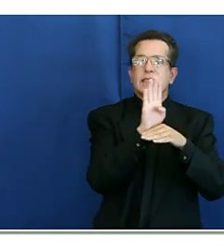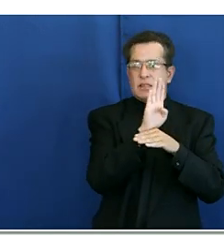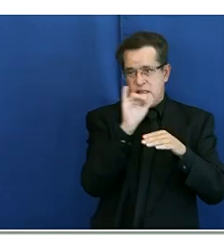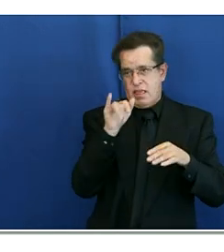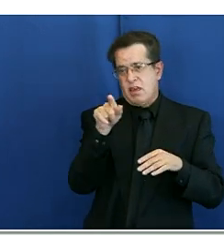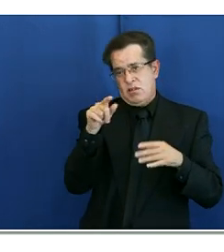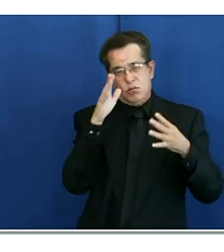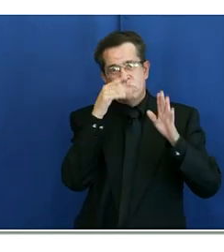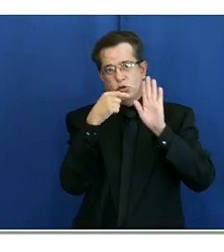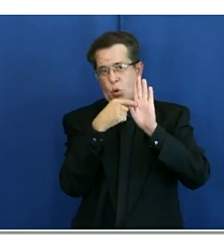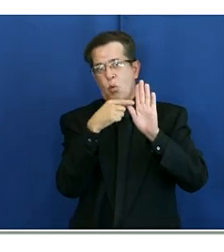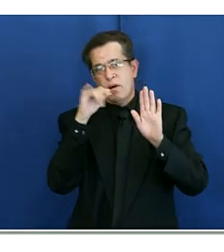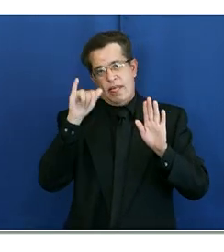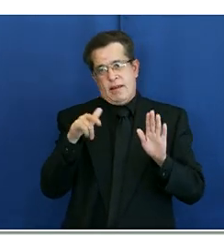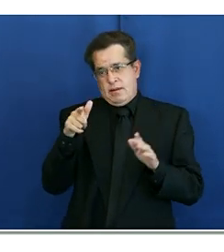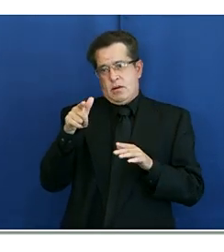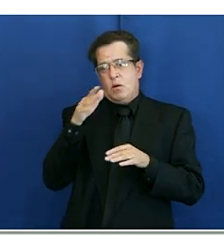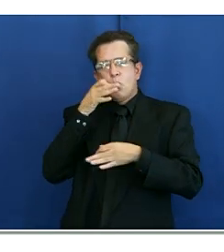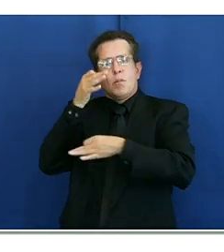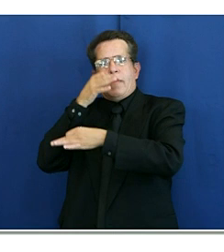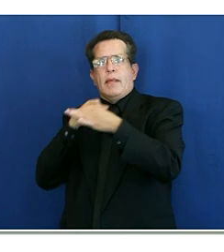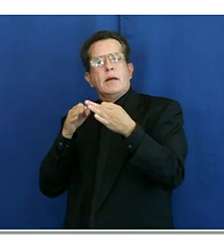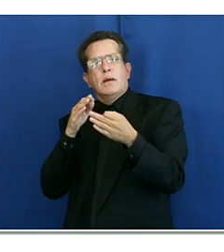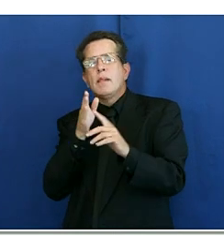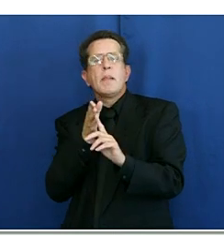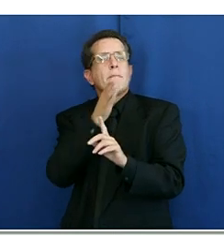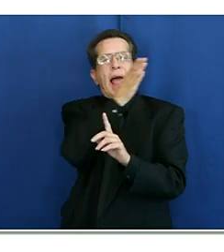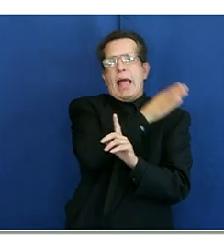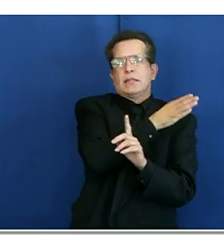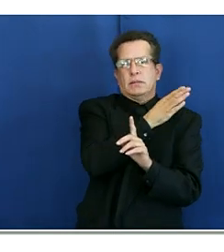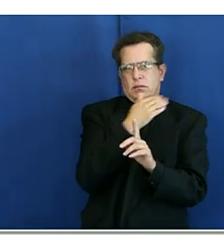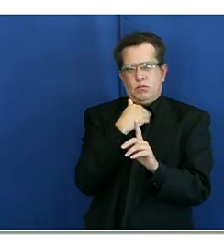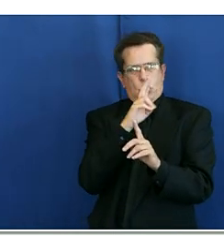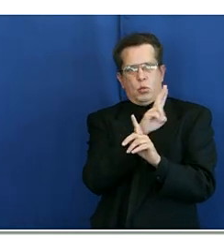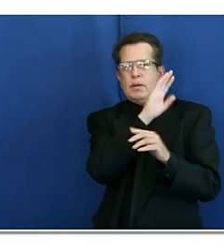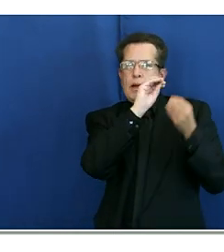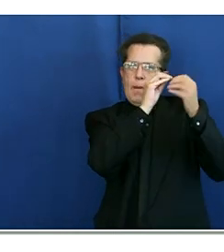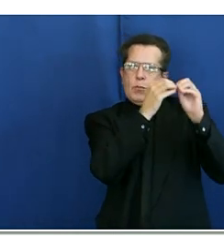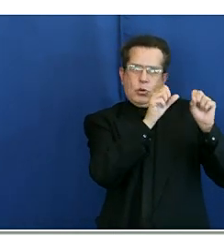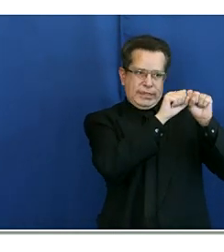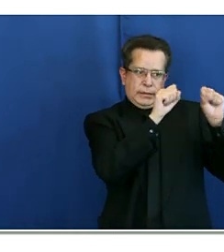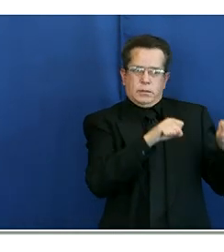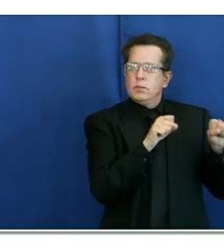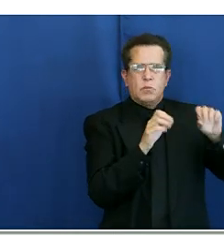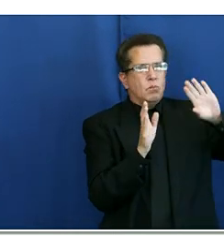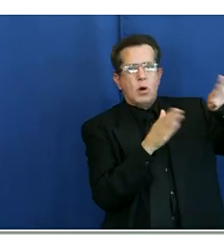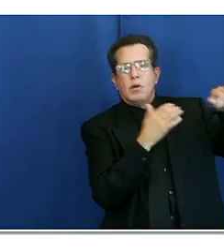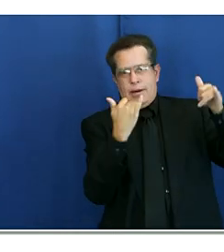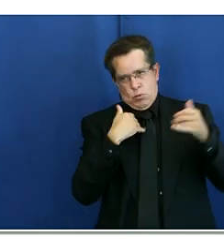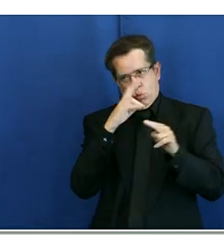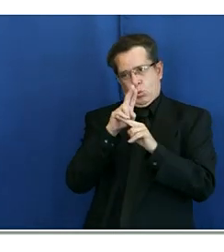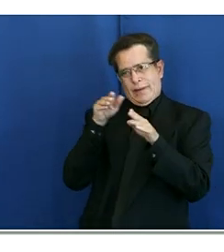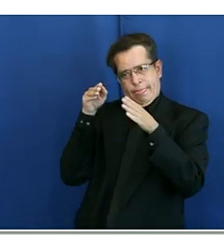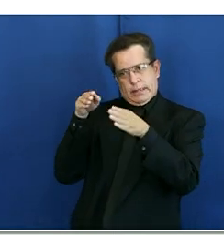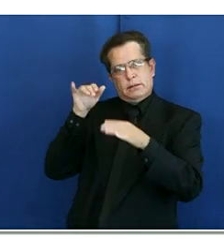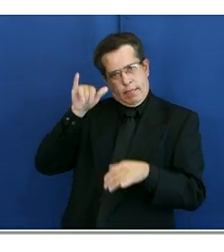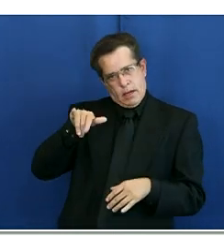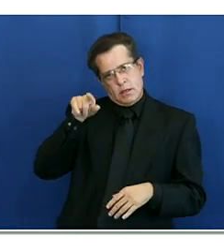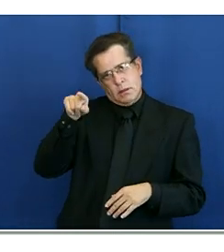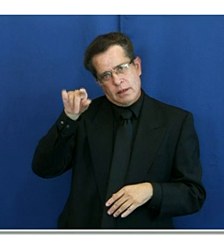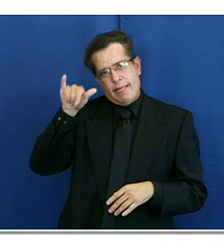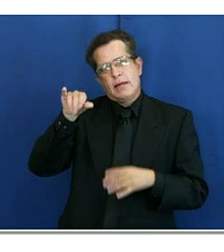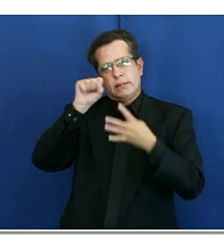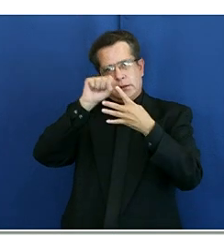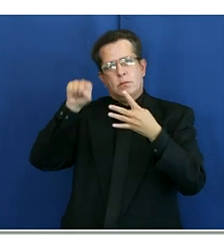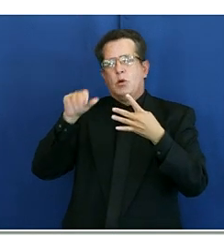safer economy replaces the past county data monitoring list for determining what businesses